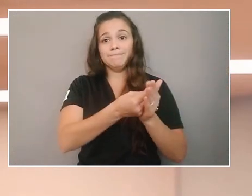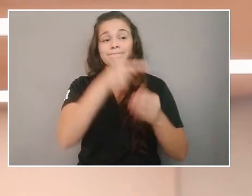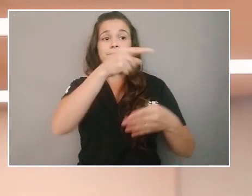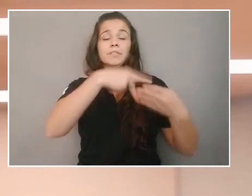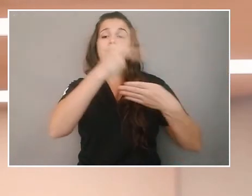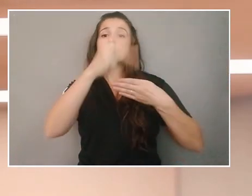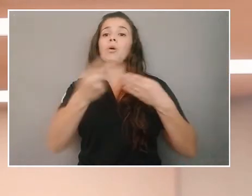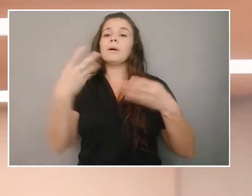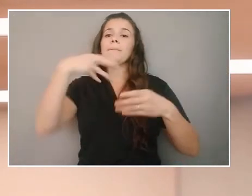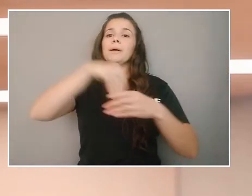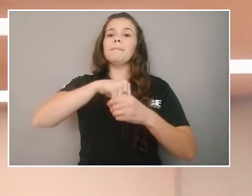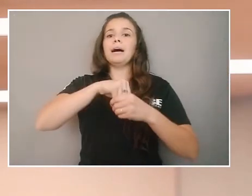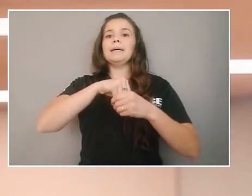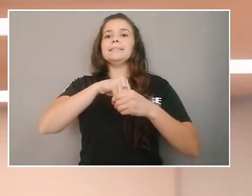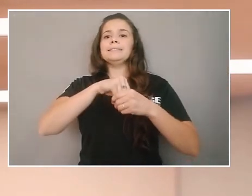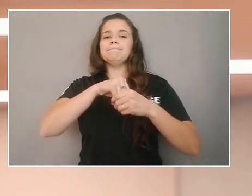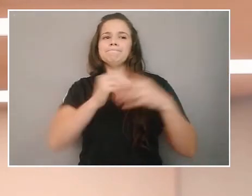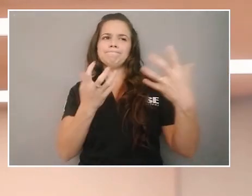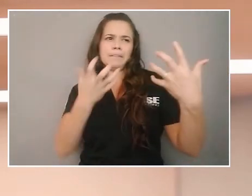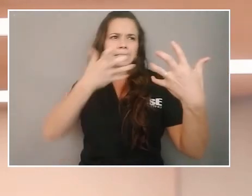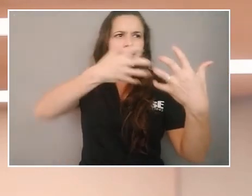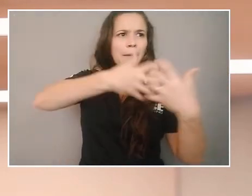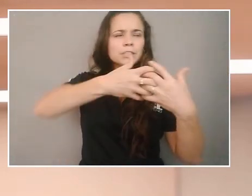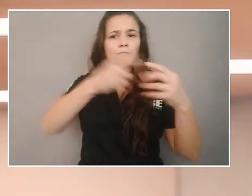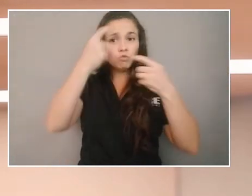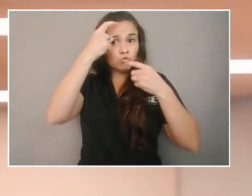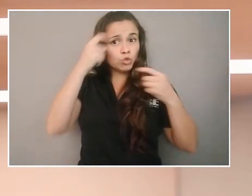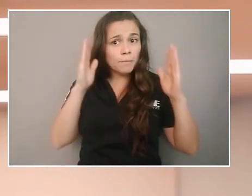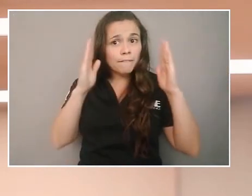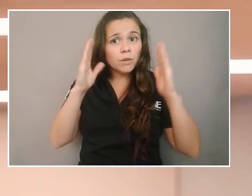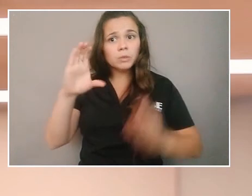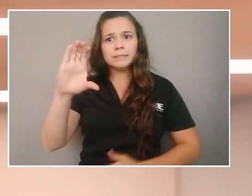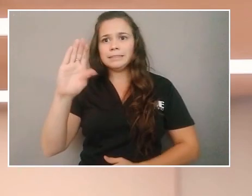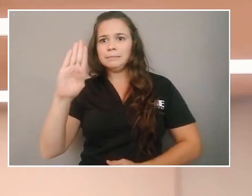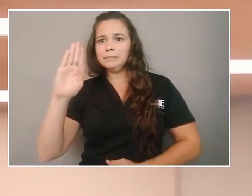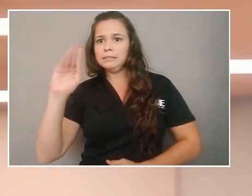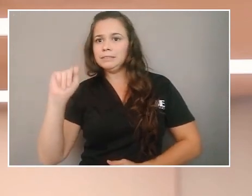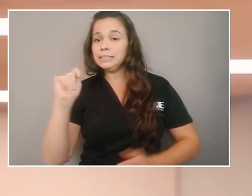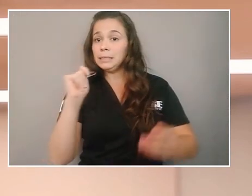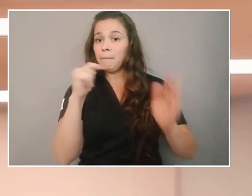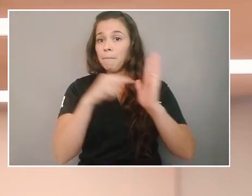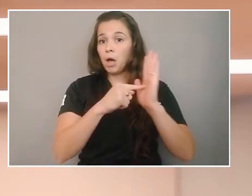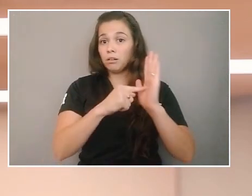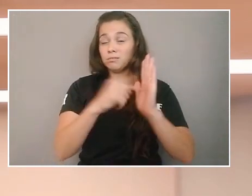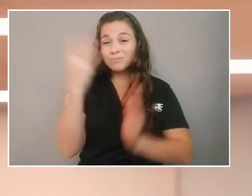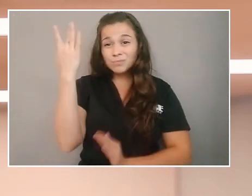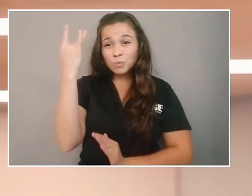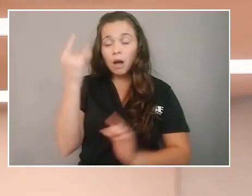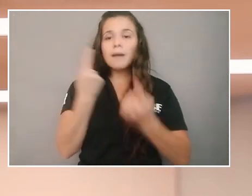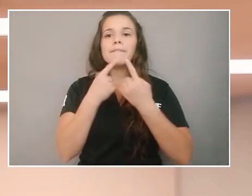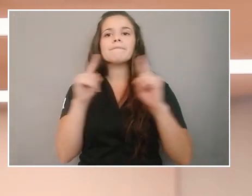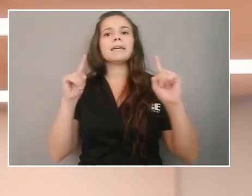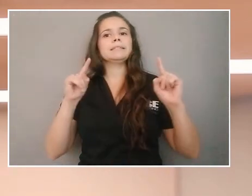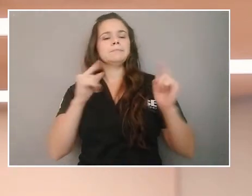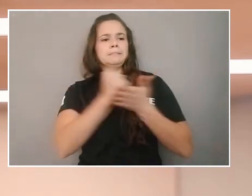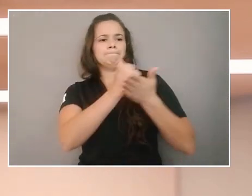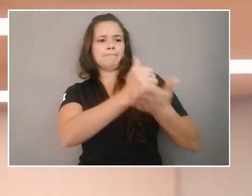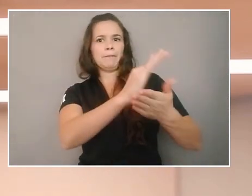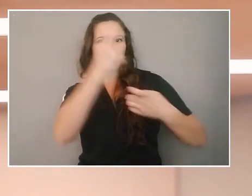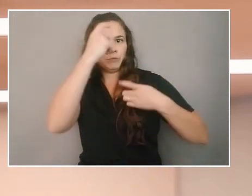adapted trauma-focused cognitive behavioral therapy model to effectively treat trauma with a